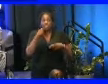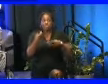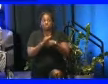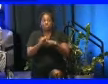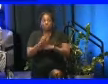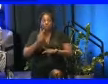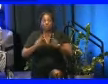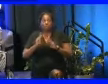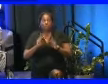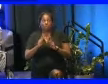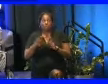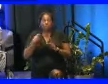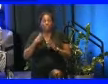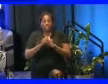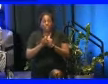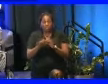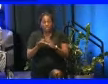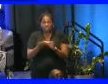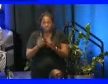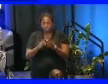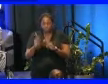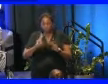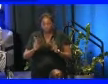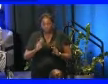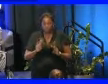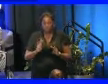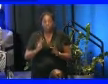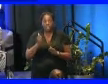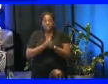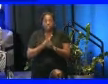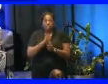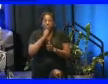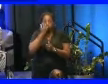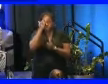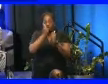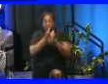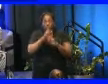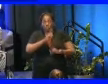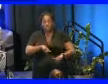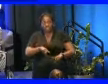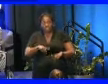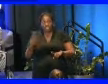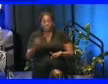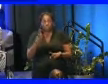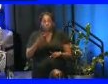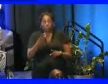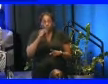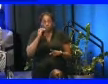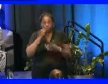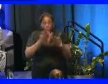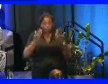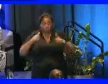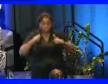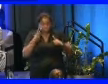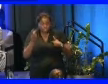them on an etymology course and a course of the mind, because every one of us don't know how to react to someone homeless. Even me,